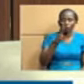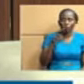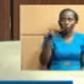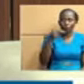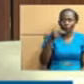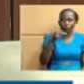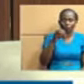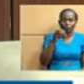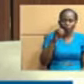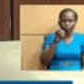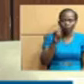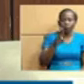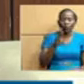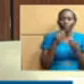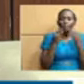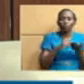much. Thank you very much.